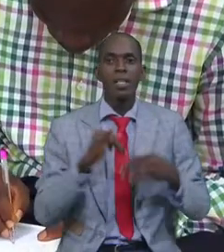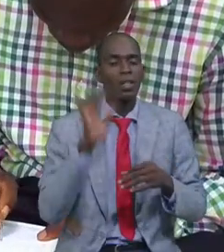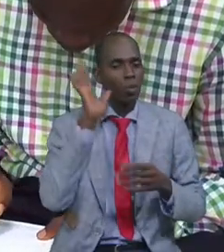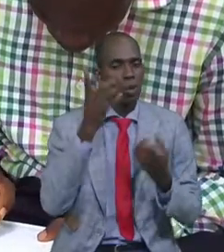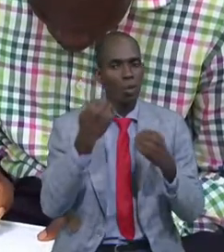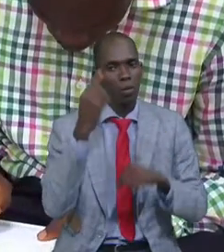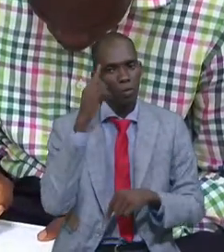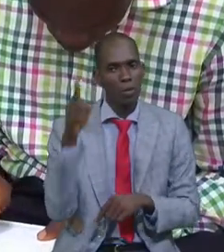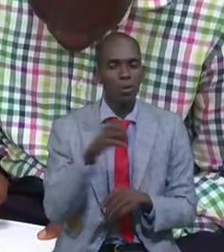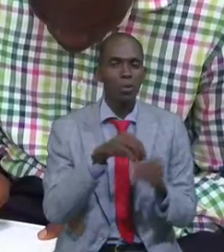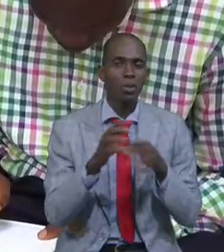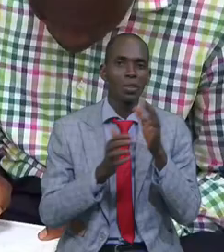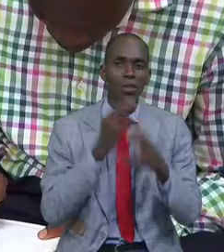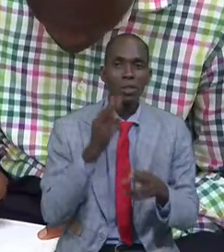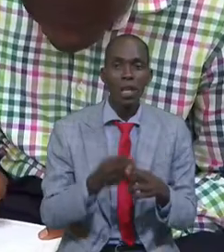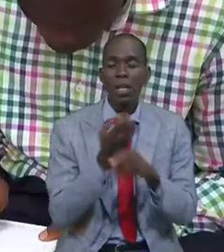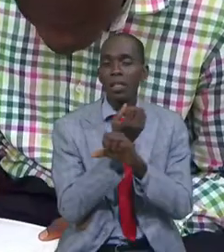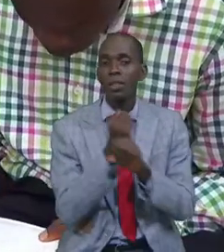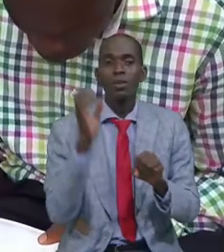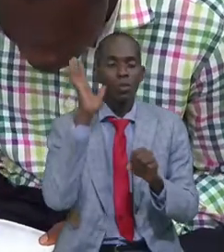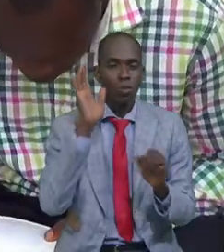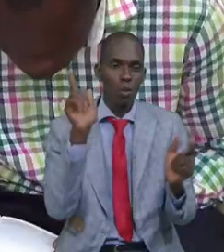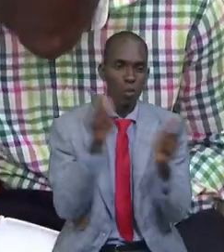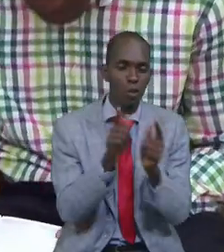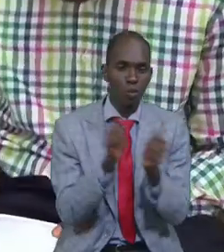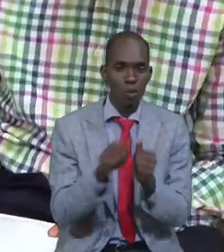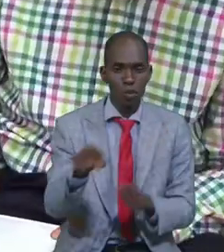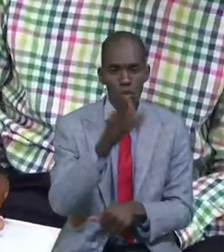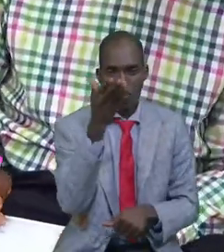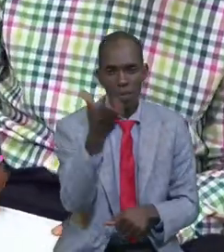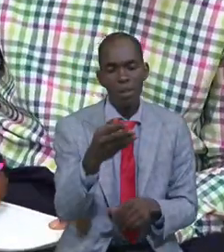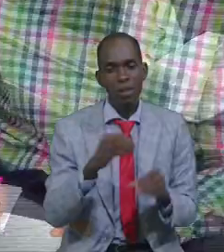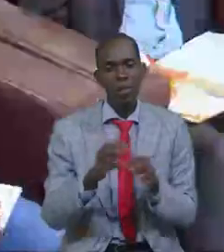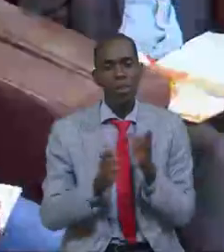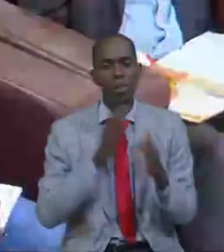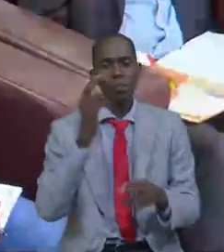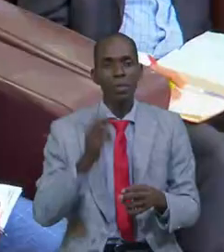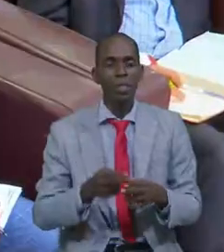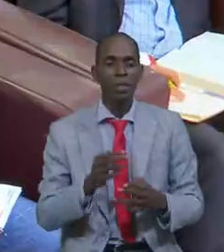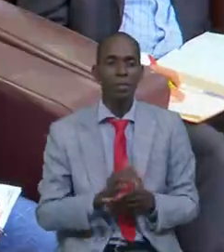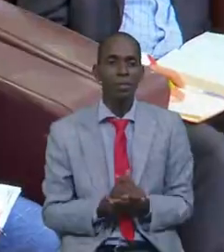you. Salvation will get to you there in Jesus'